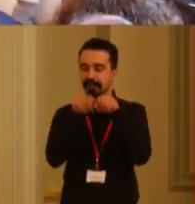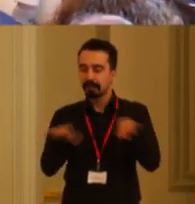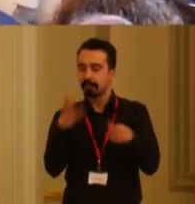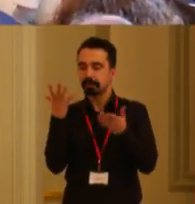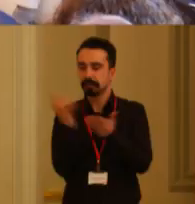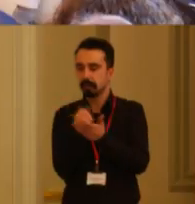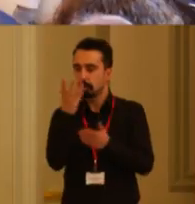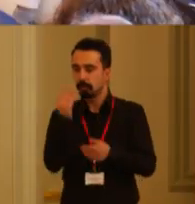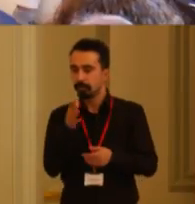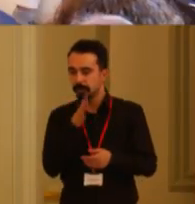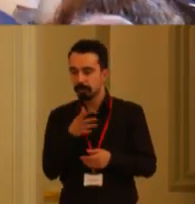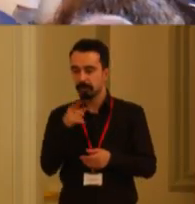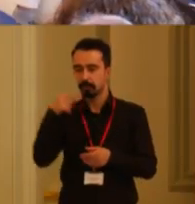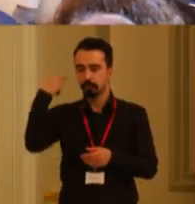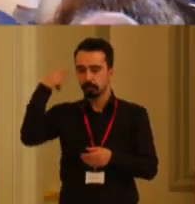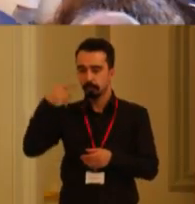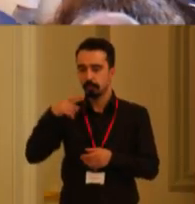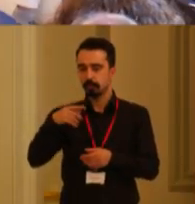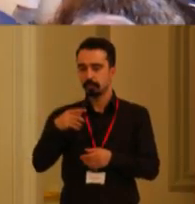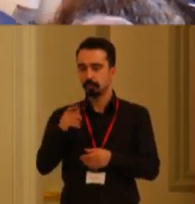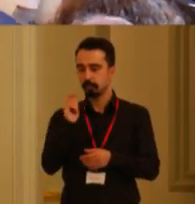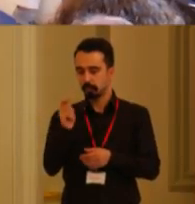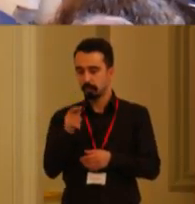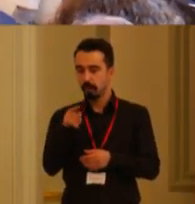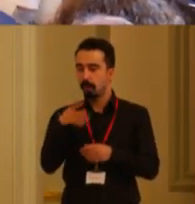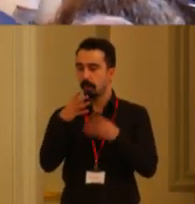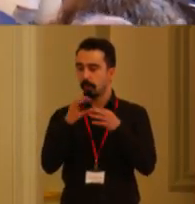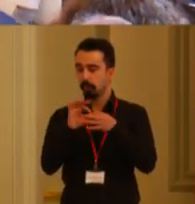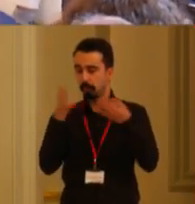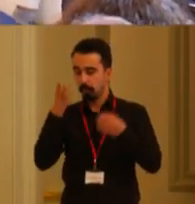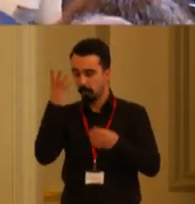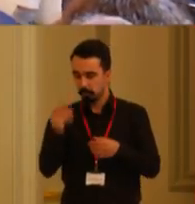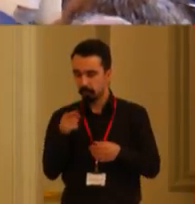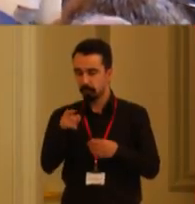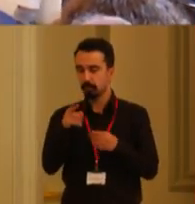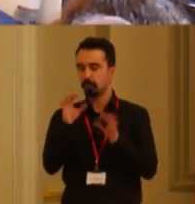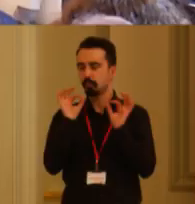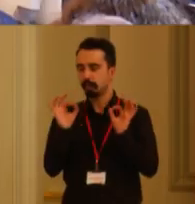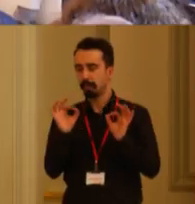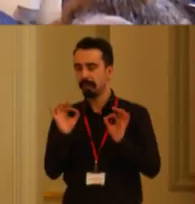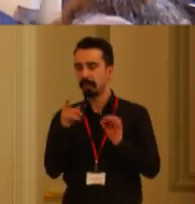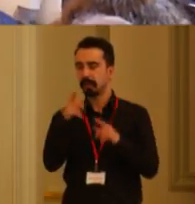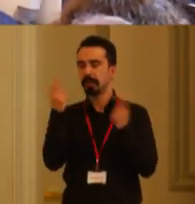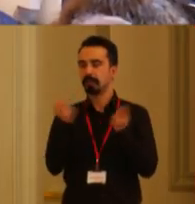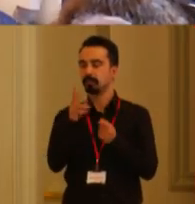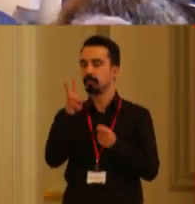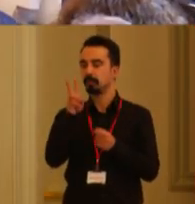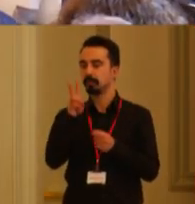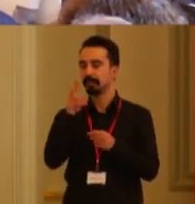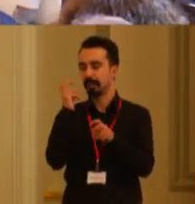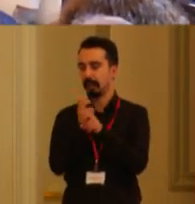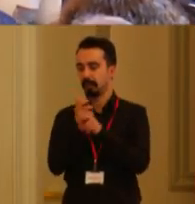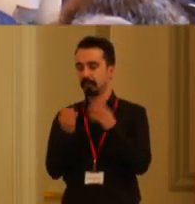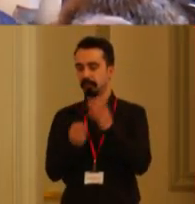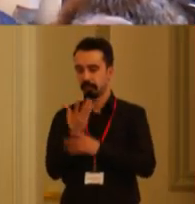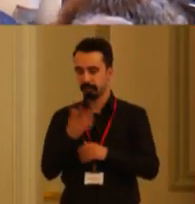big conglomerates need to think, how can I collaborate and how can I still use that ecosystem? They can't afford to